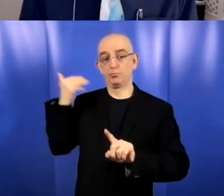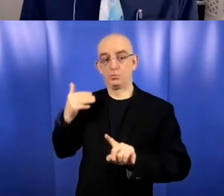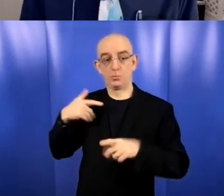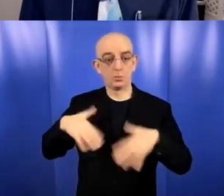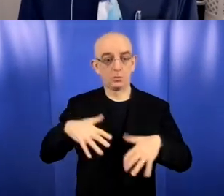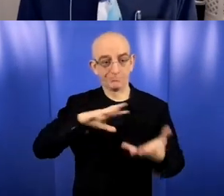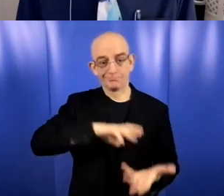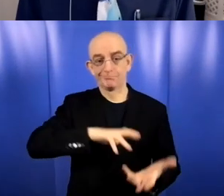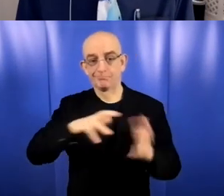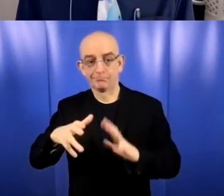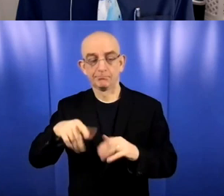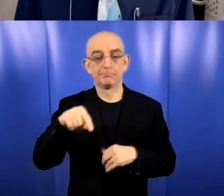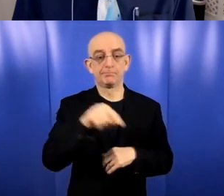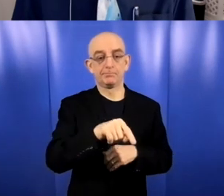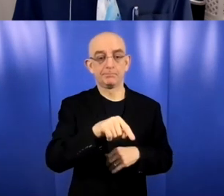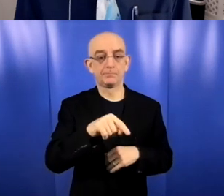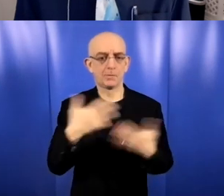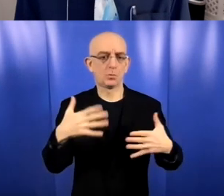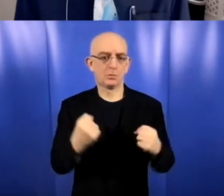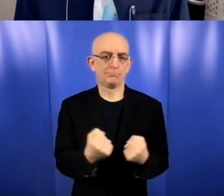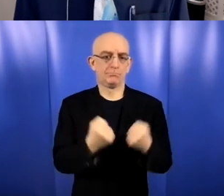in many cases, even as the pandemic has continued.